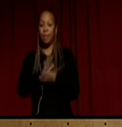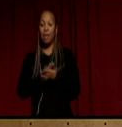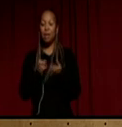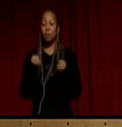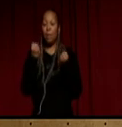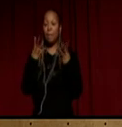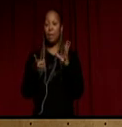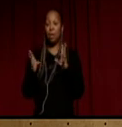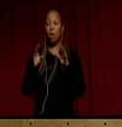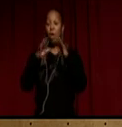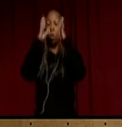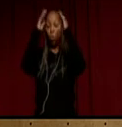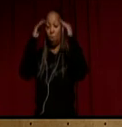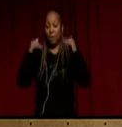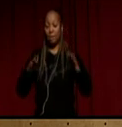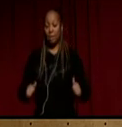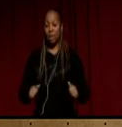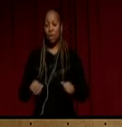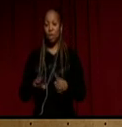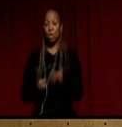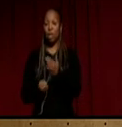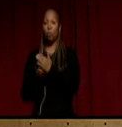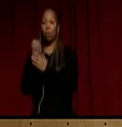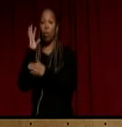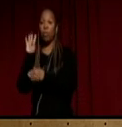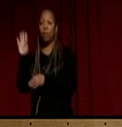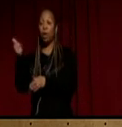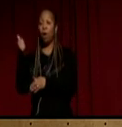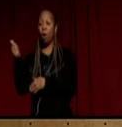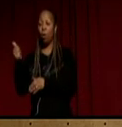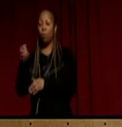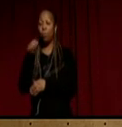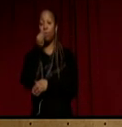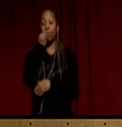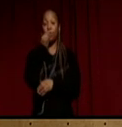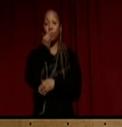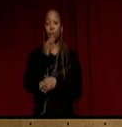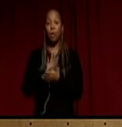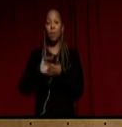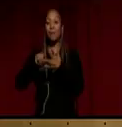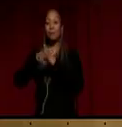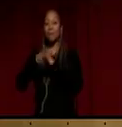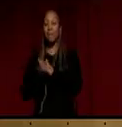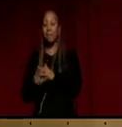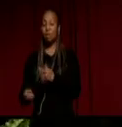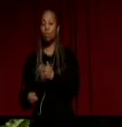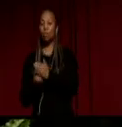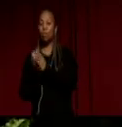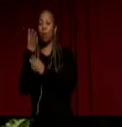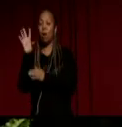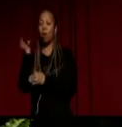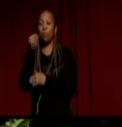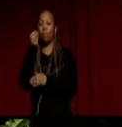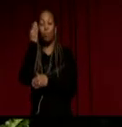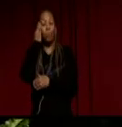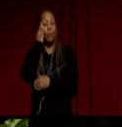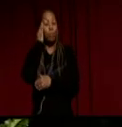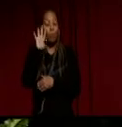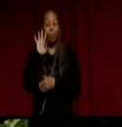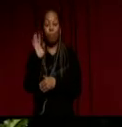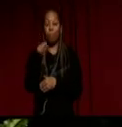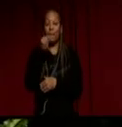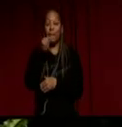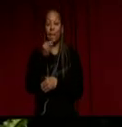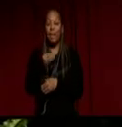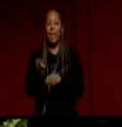other organizations grow their own food. We have to begin to grow our own food, because until we do, we don't know what we're eating. And then we